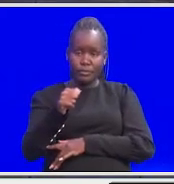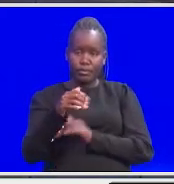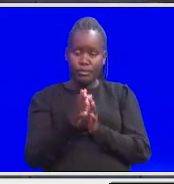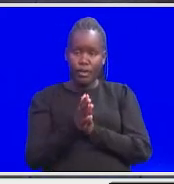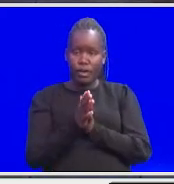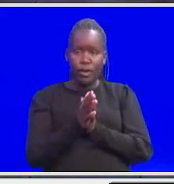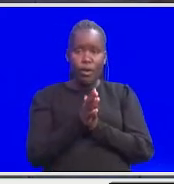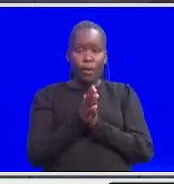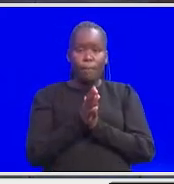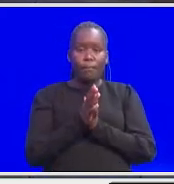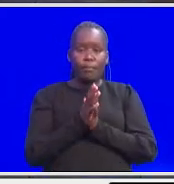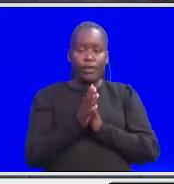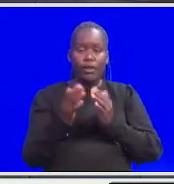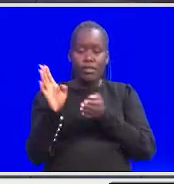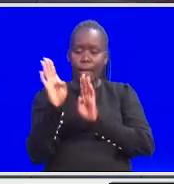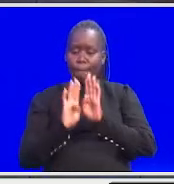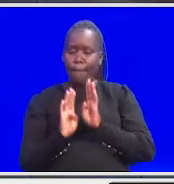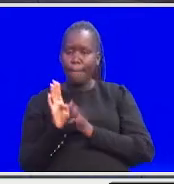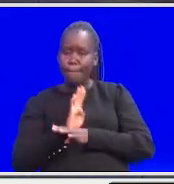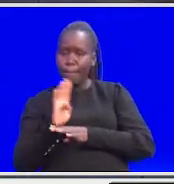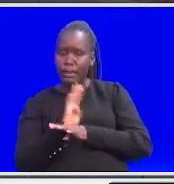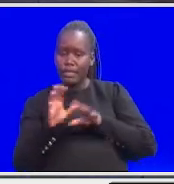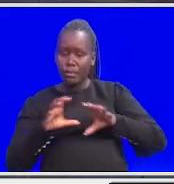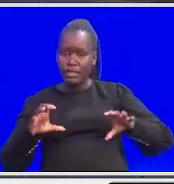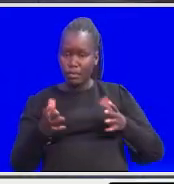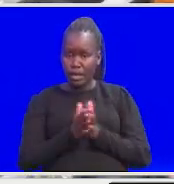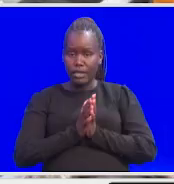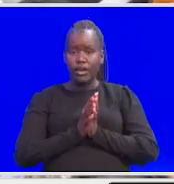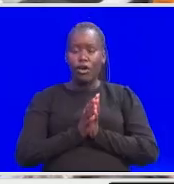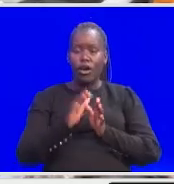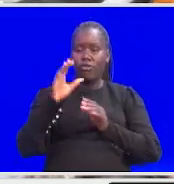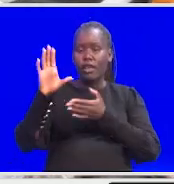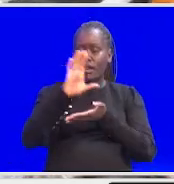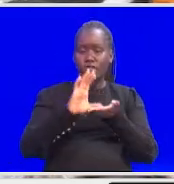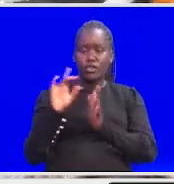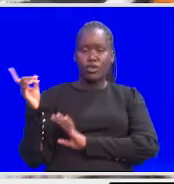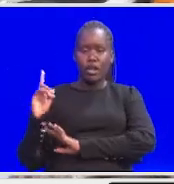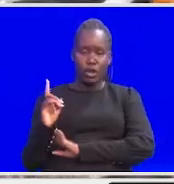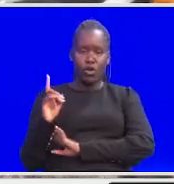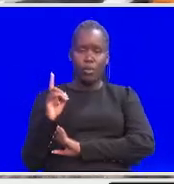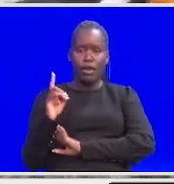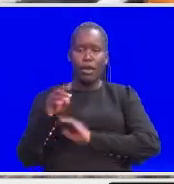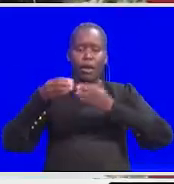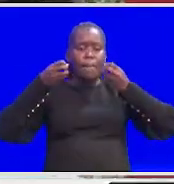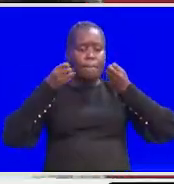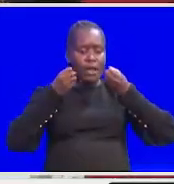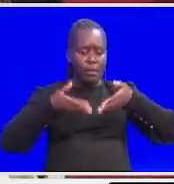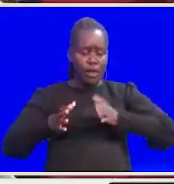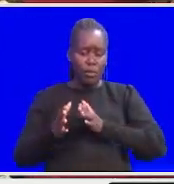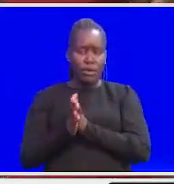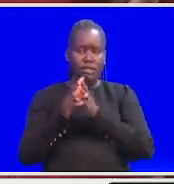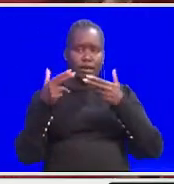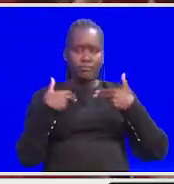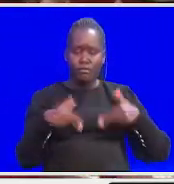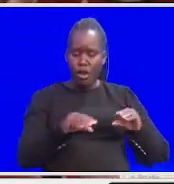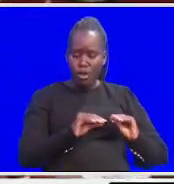is the bustle of a busy market at the heart of the CBD, barely a minute to waste as produce